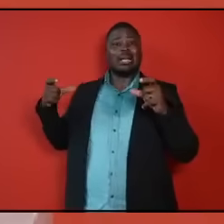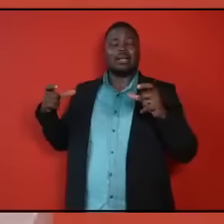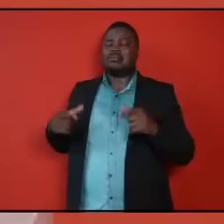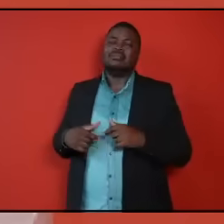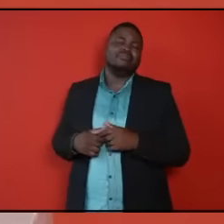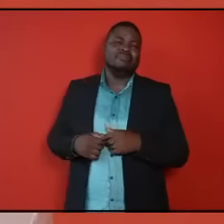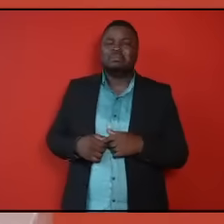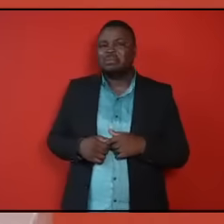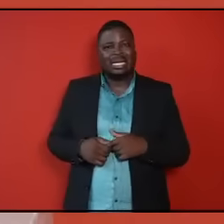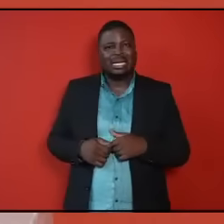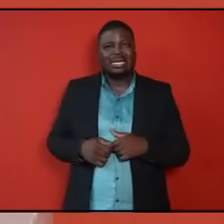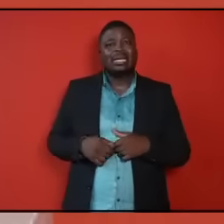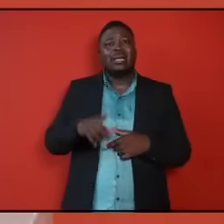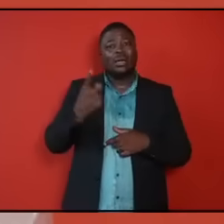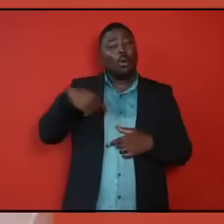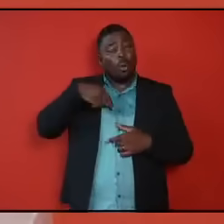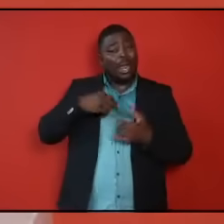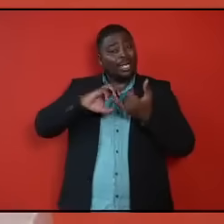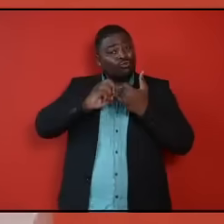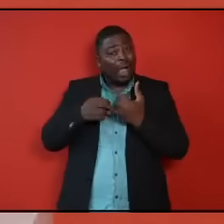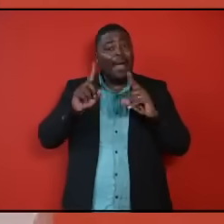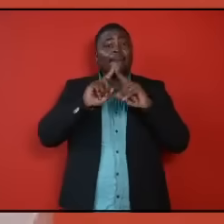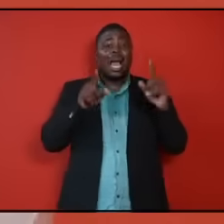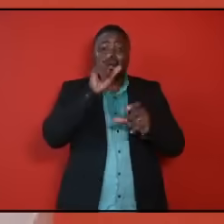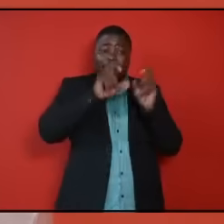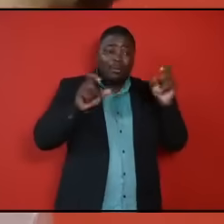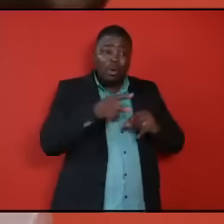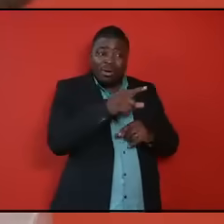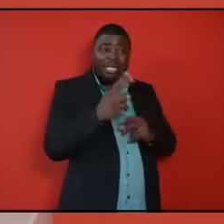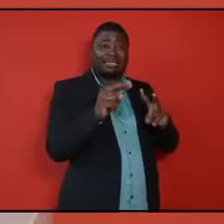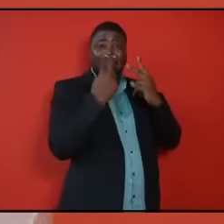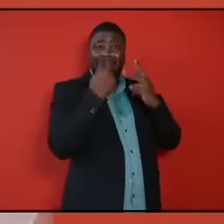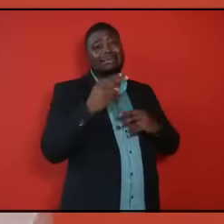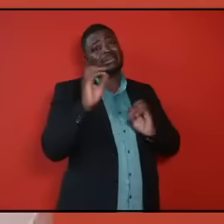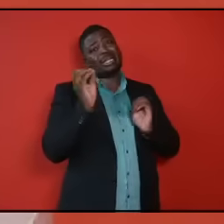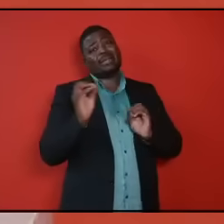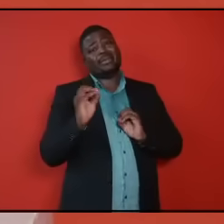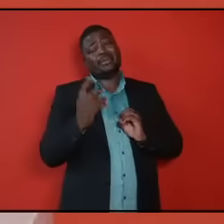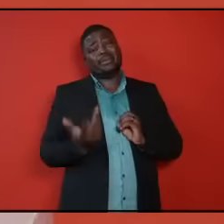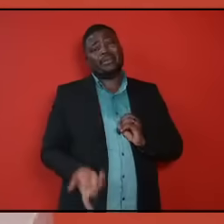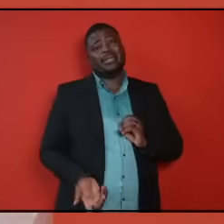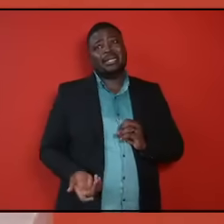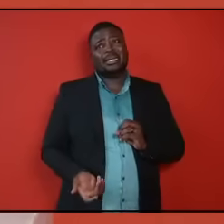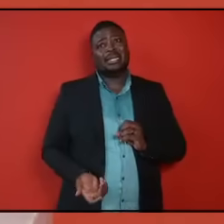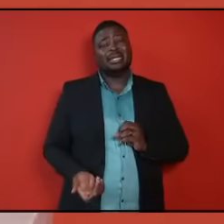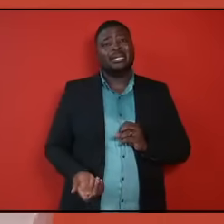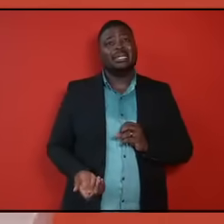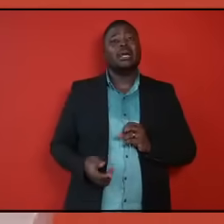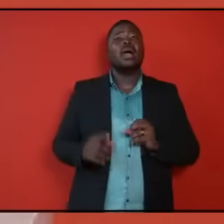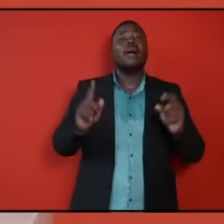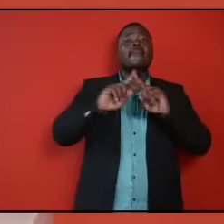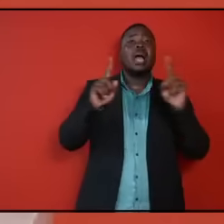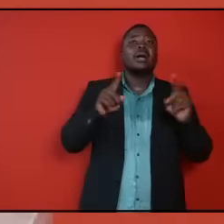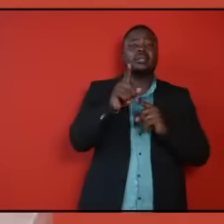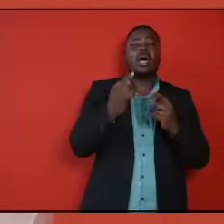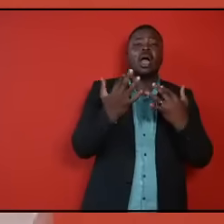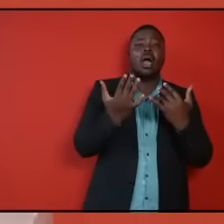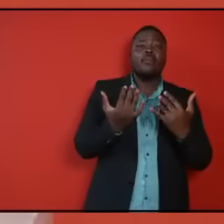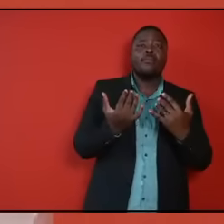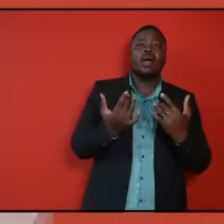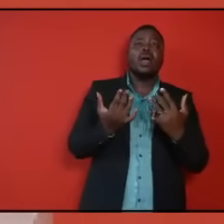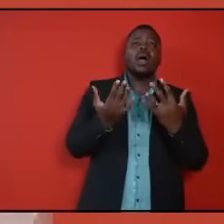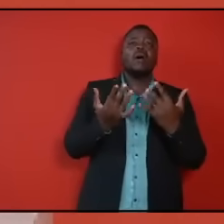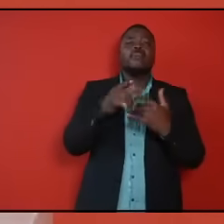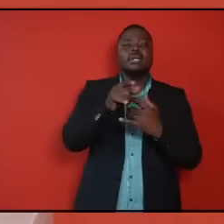Ask the question. Why are you not asking the question, including this analyst, all of them? How many political parties build